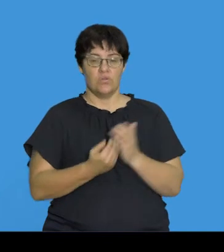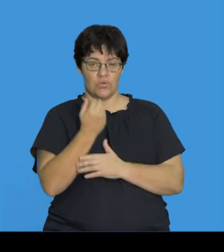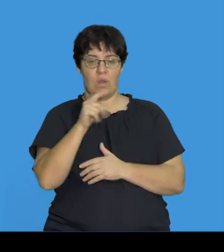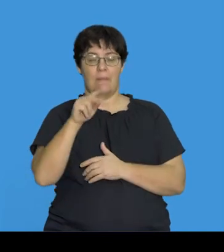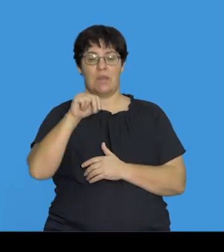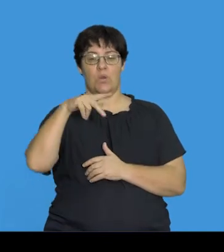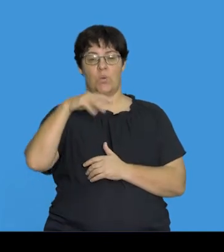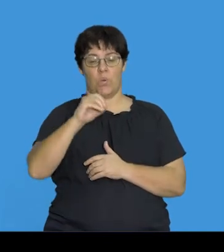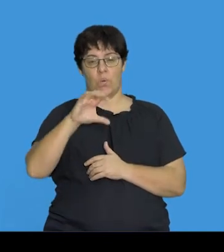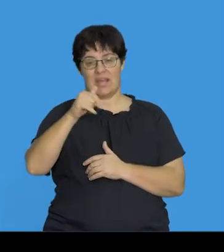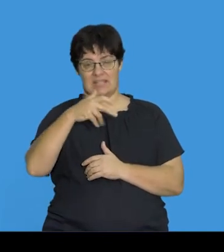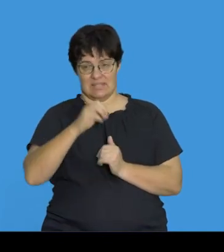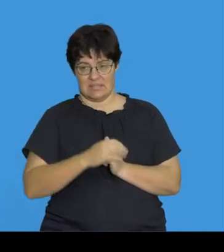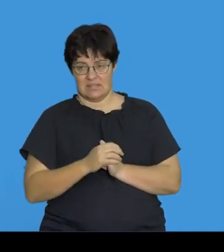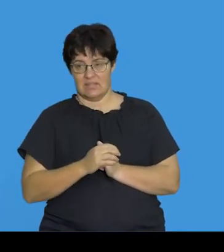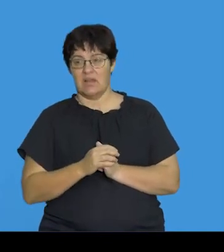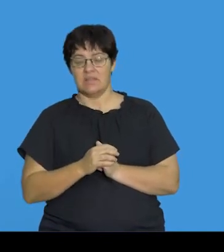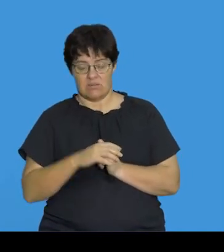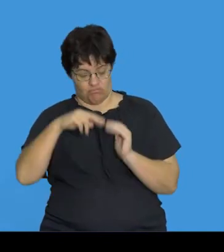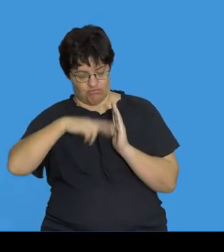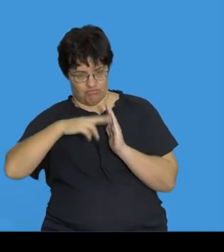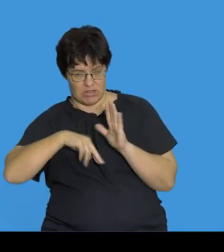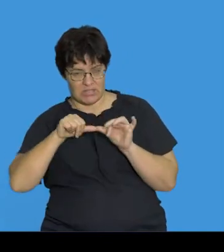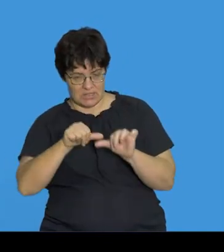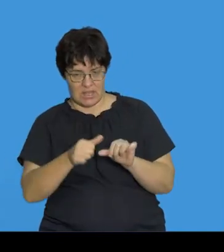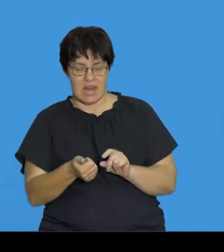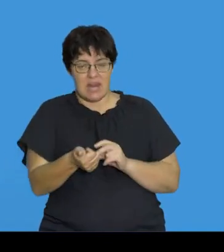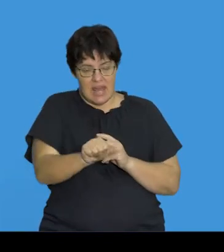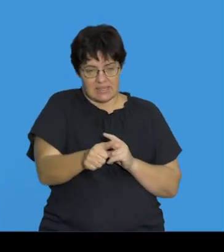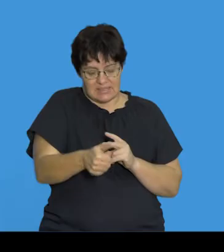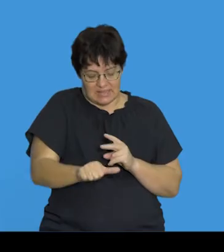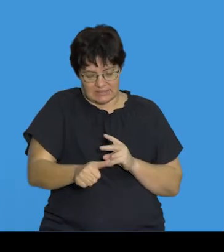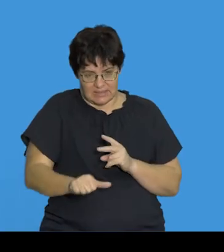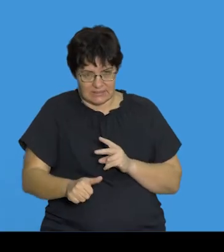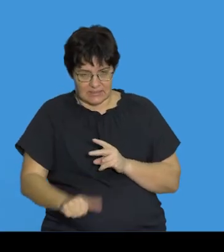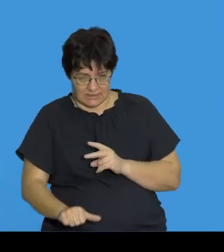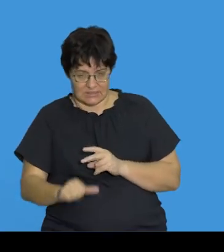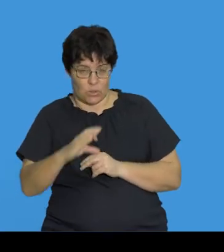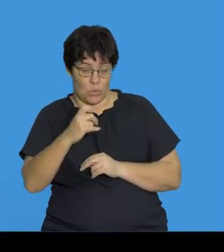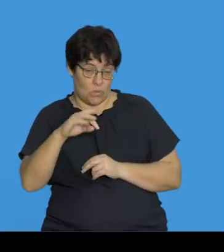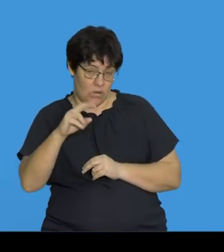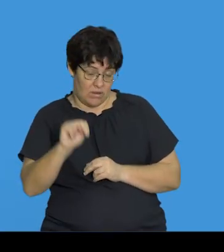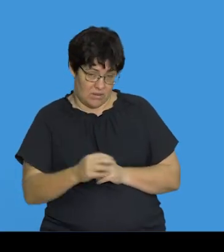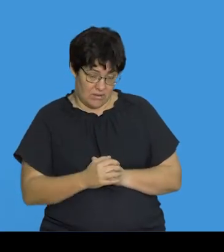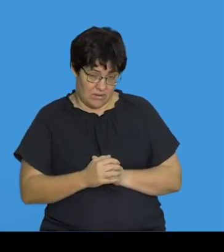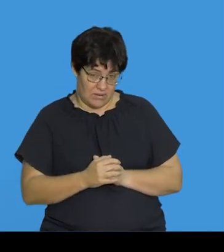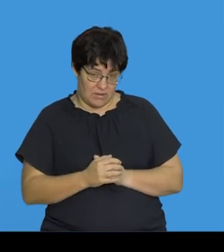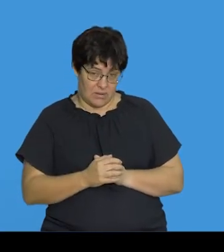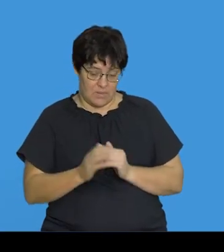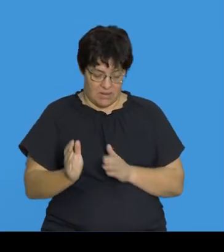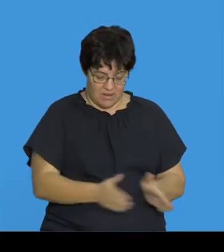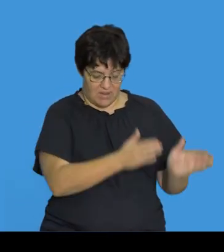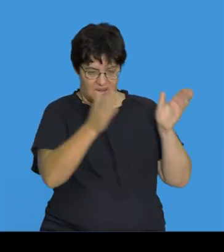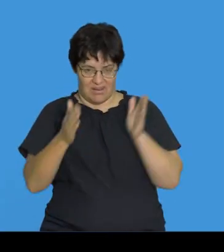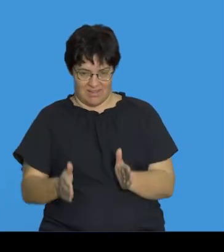That's the new amino acid that has come in. The ribosome continues to read the next codon. It brings